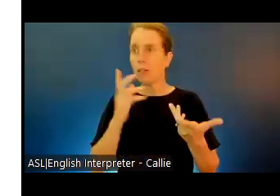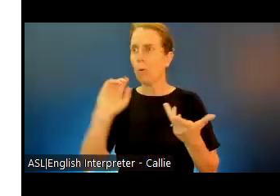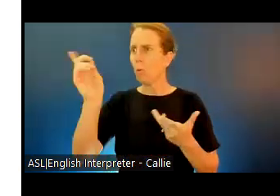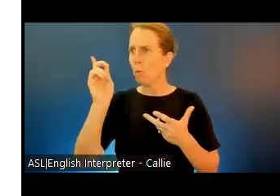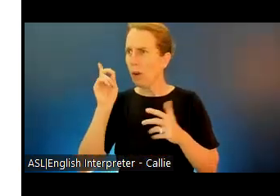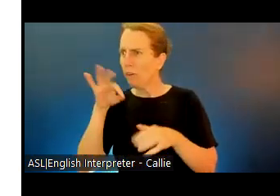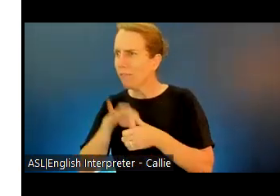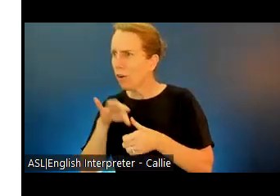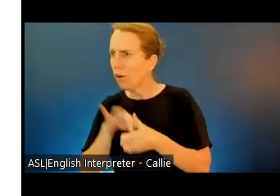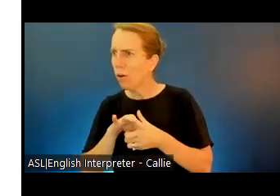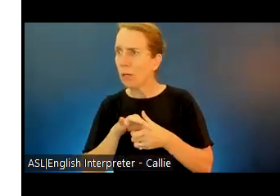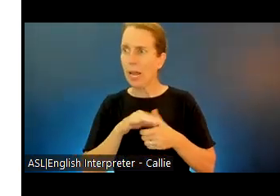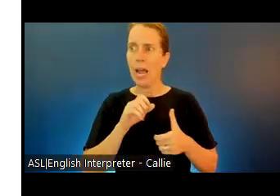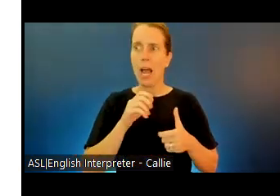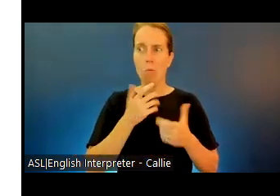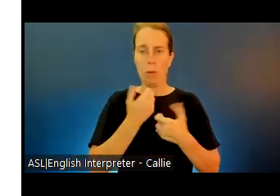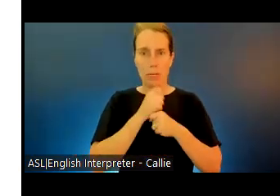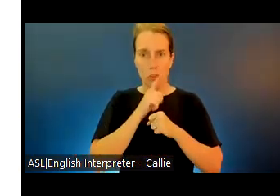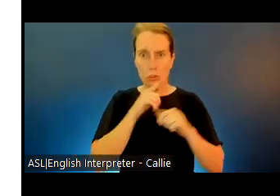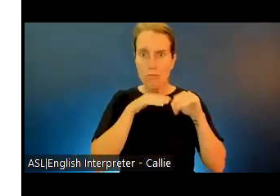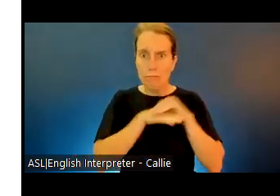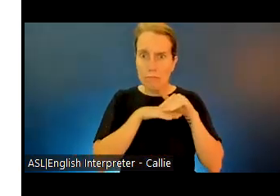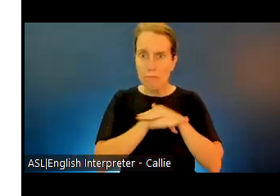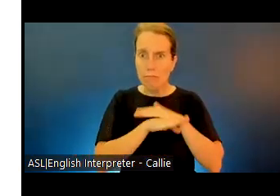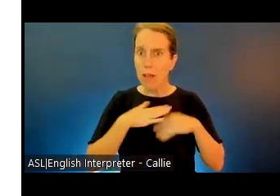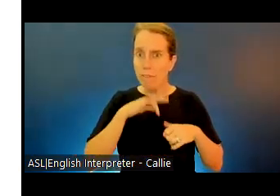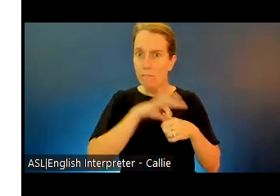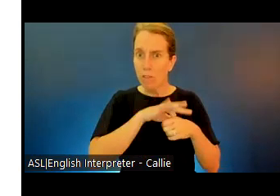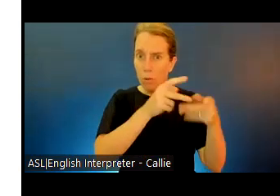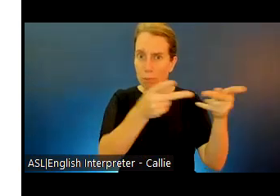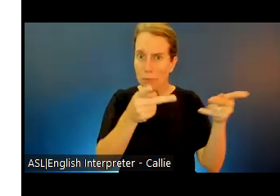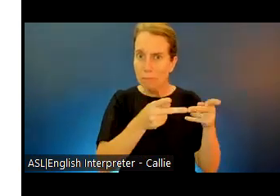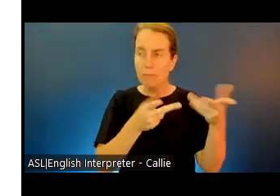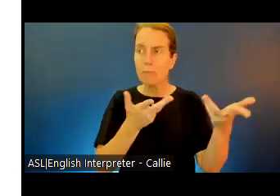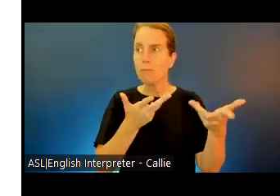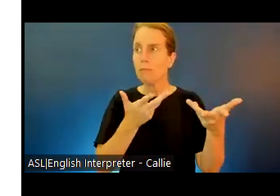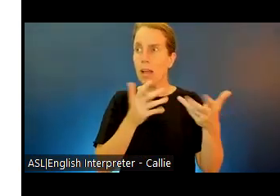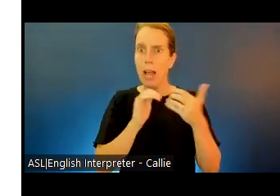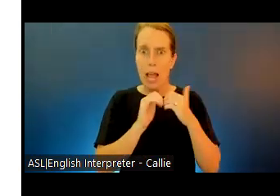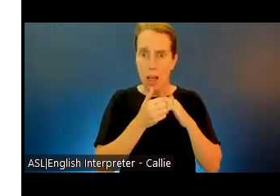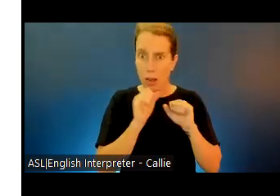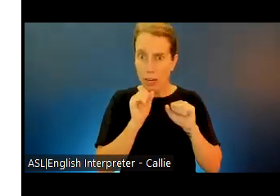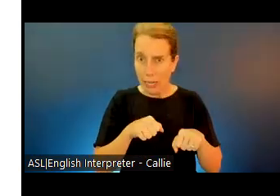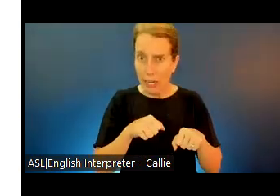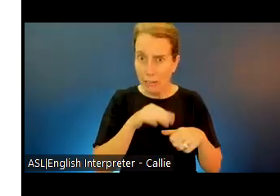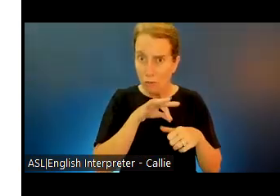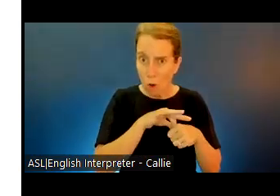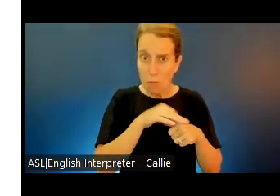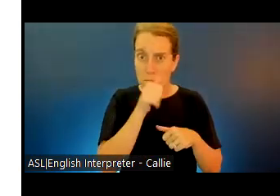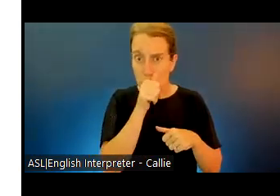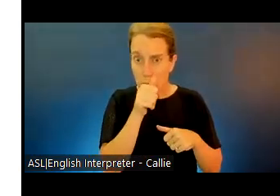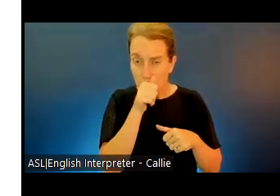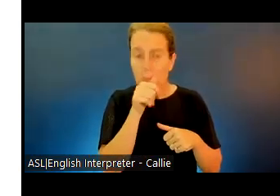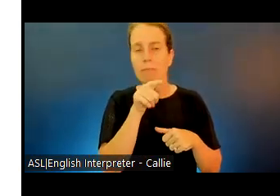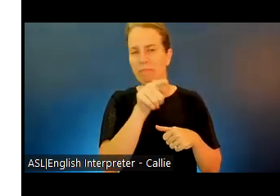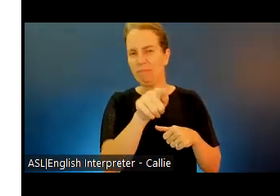having privacy when you're voting, please visit the scvotes.gov site. And lastly, if you have any